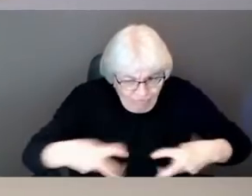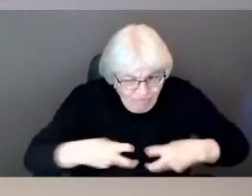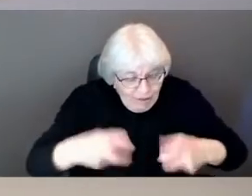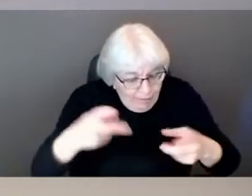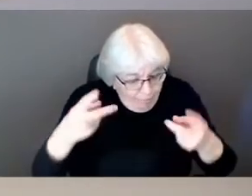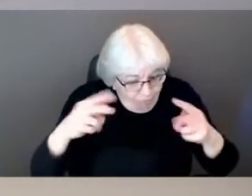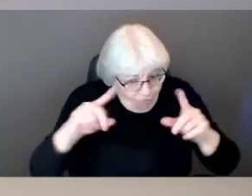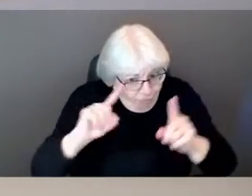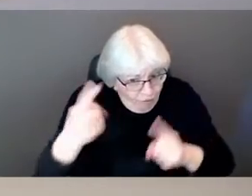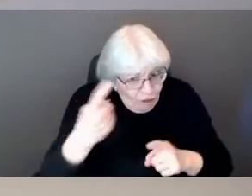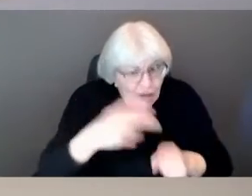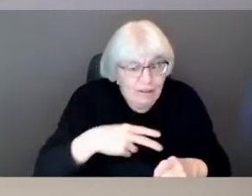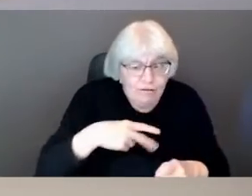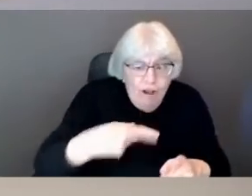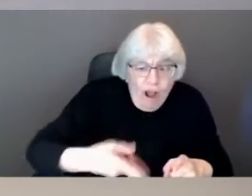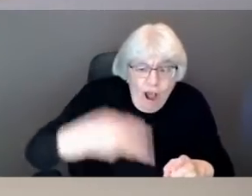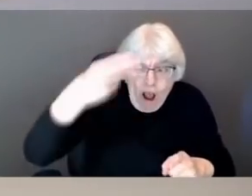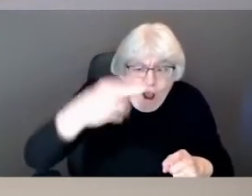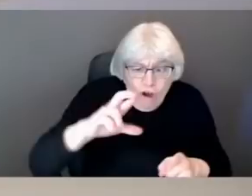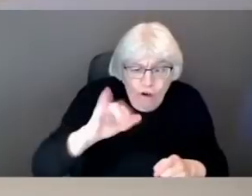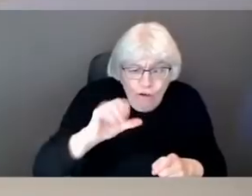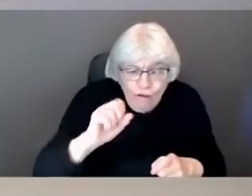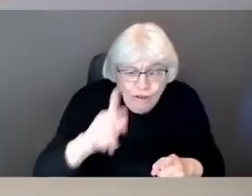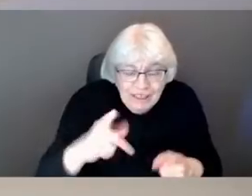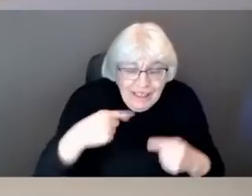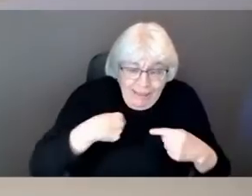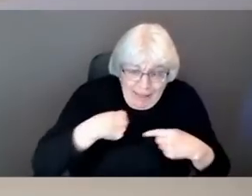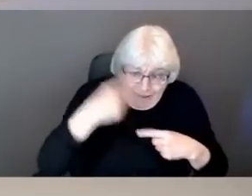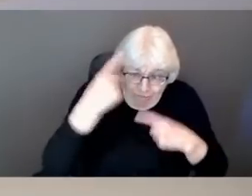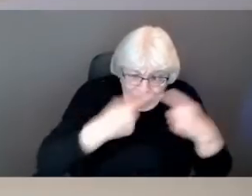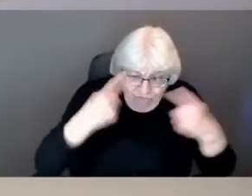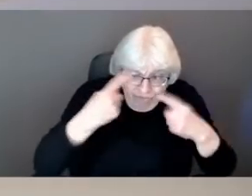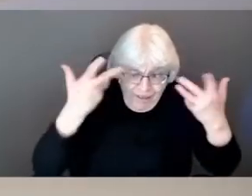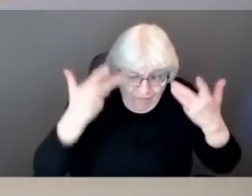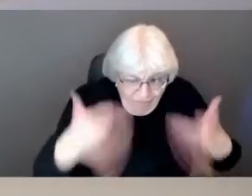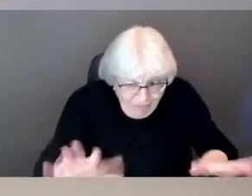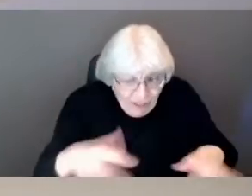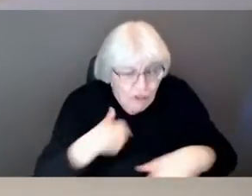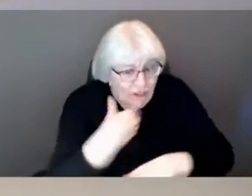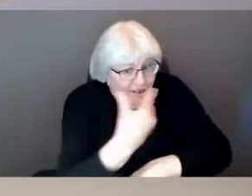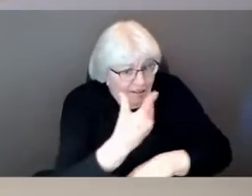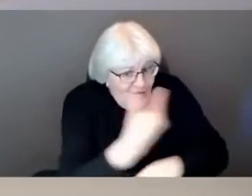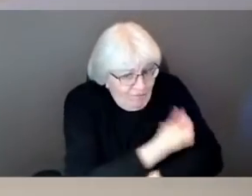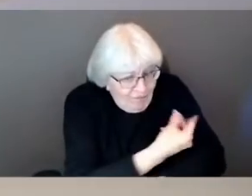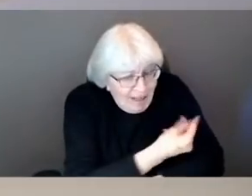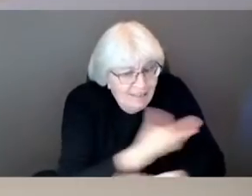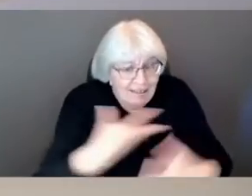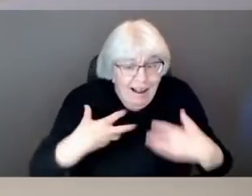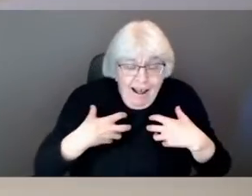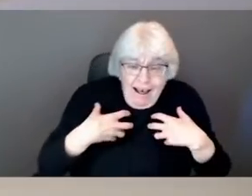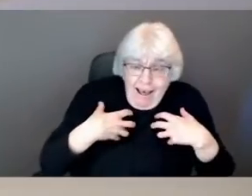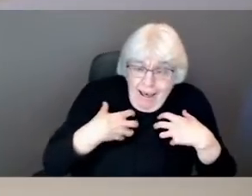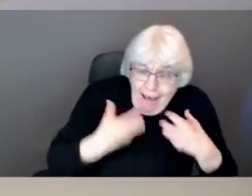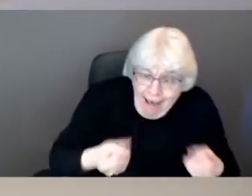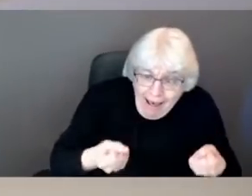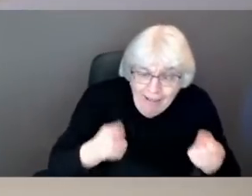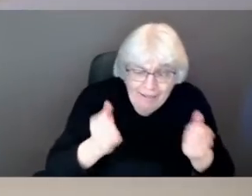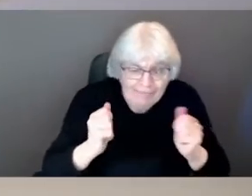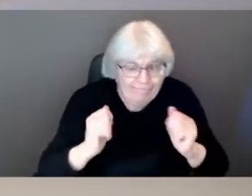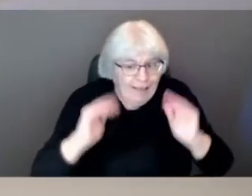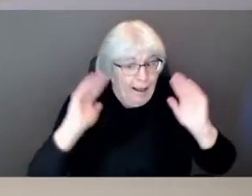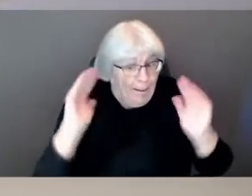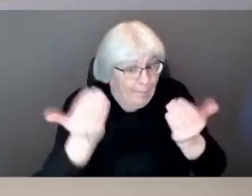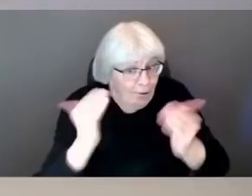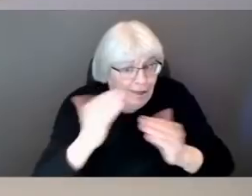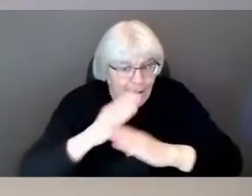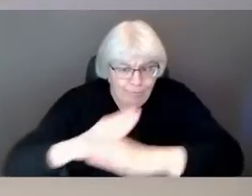consider our own vaccine status, our own health status, and that of others. We should consider our